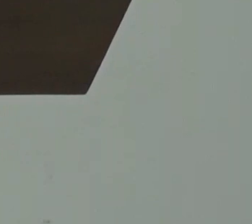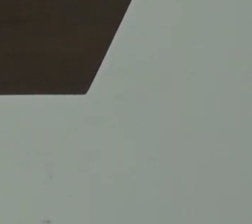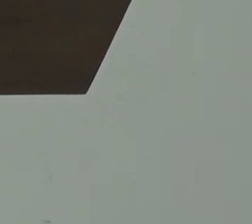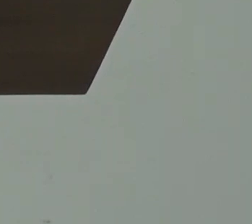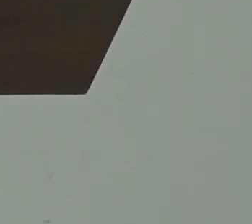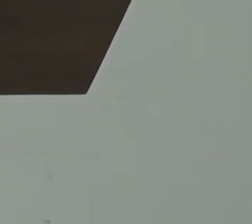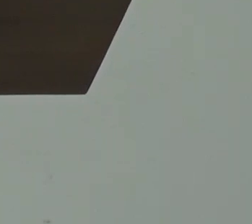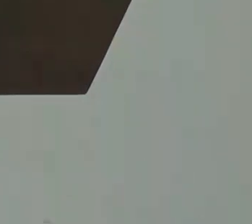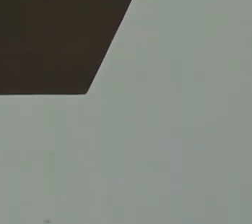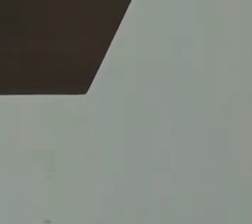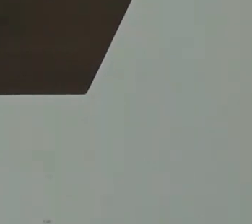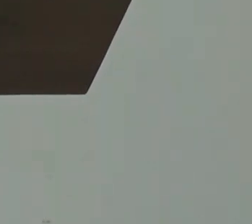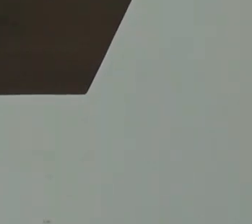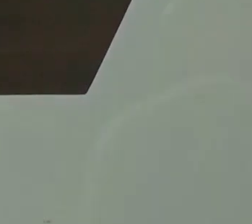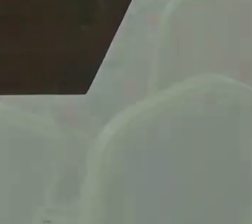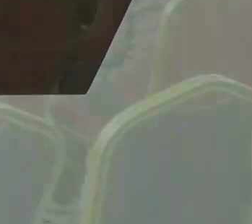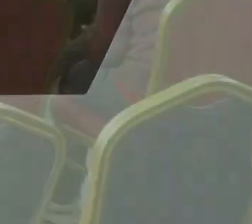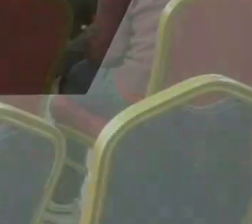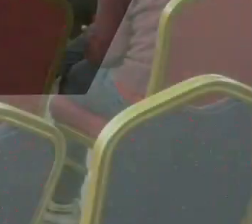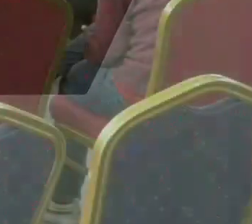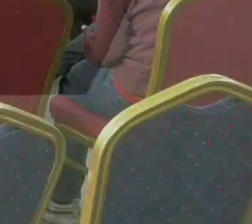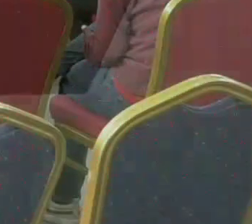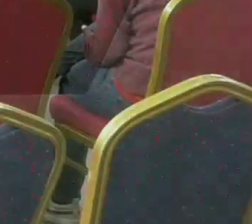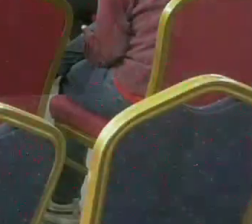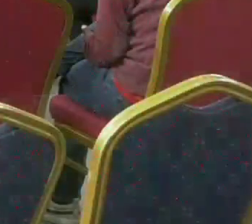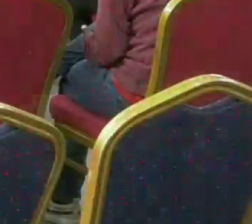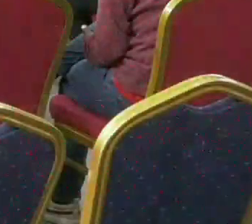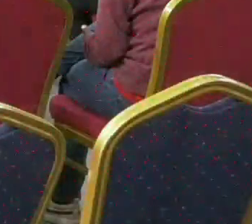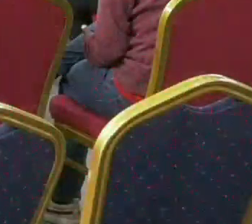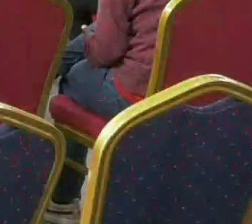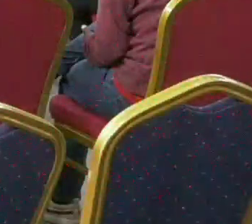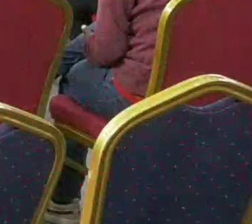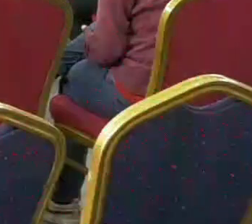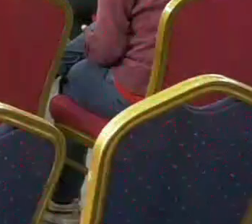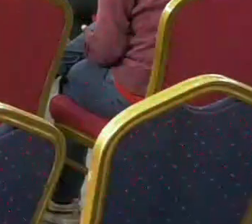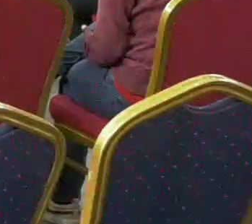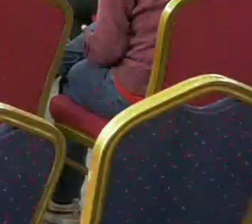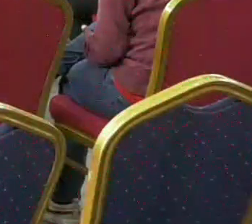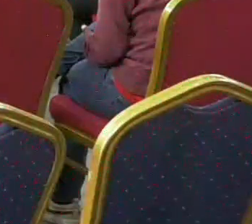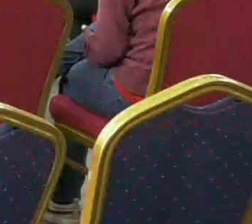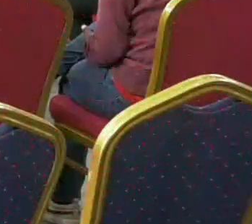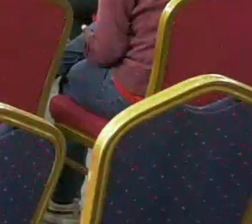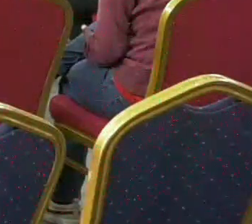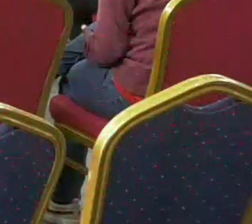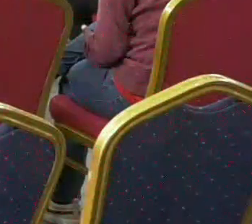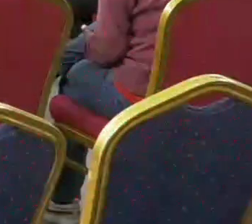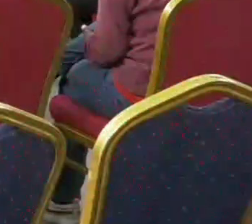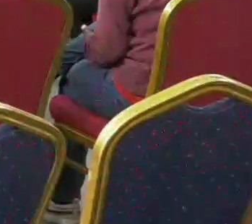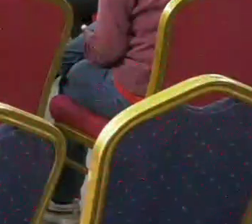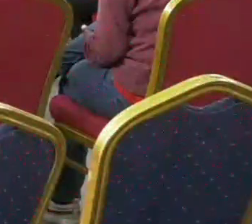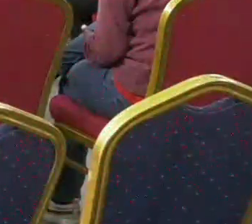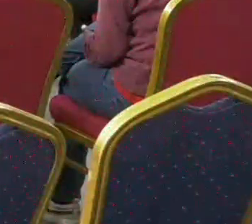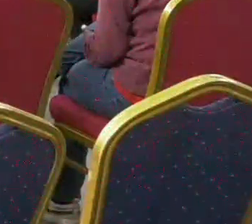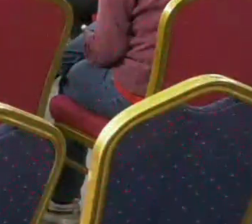for exemptions and then we'll be able to respond to those questions, isn't it? Okay, thank you. We've noted them down.